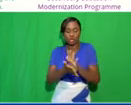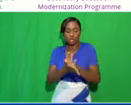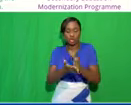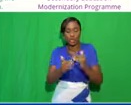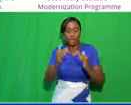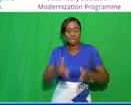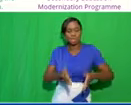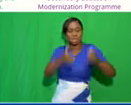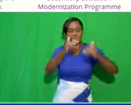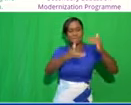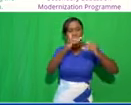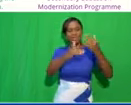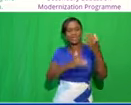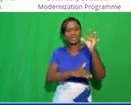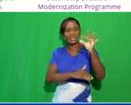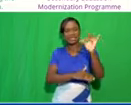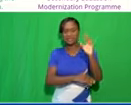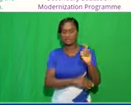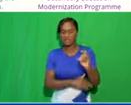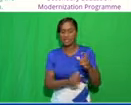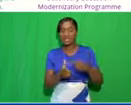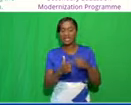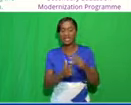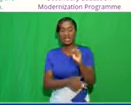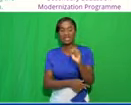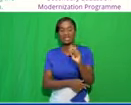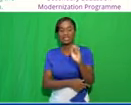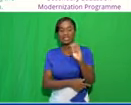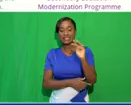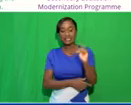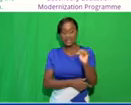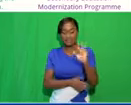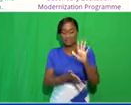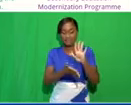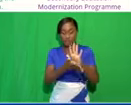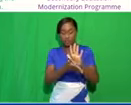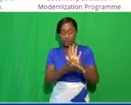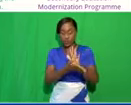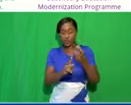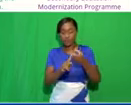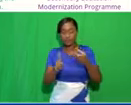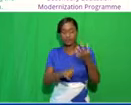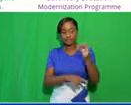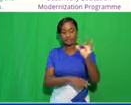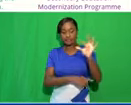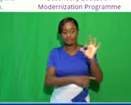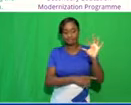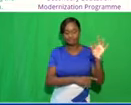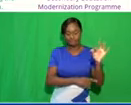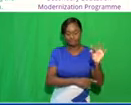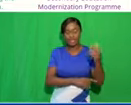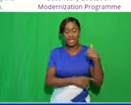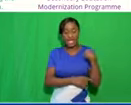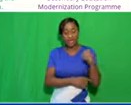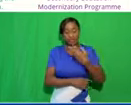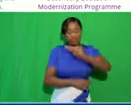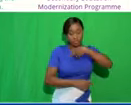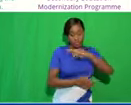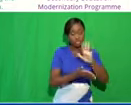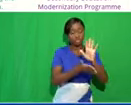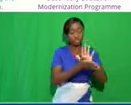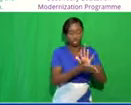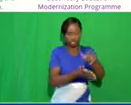1970. And then we have the SEM schools, which were built with that loan from 1999. Now, they include both the denominational